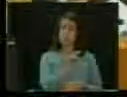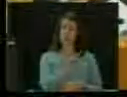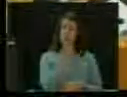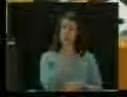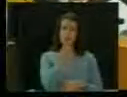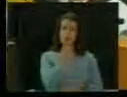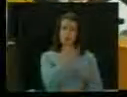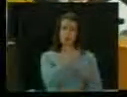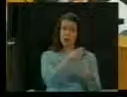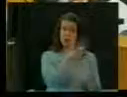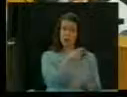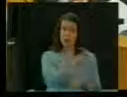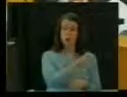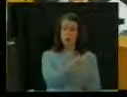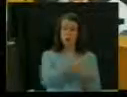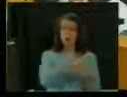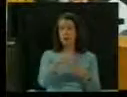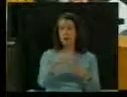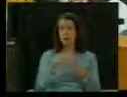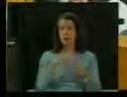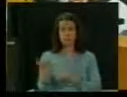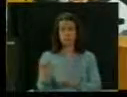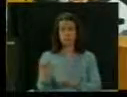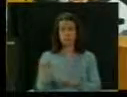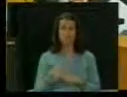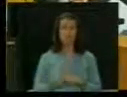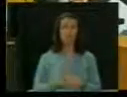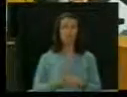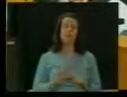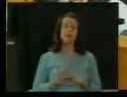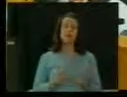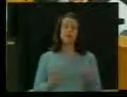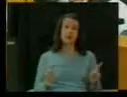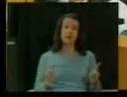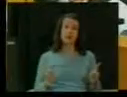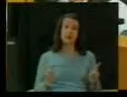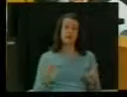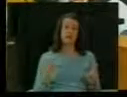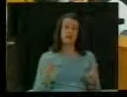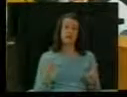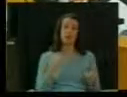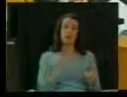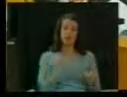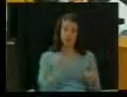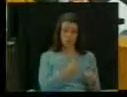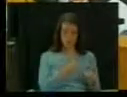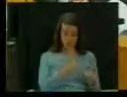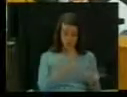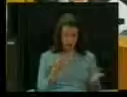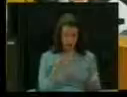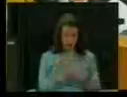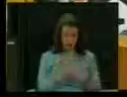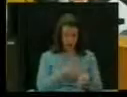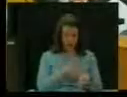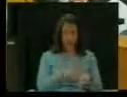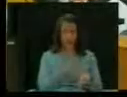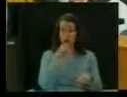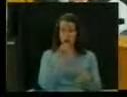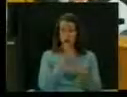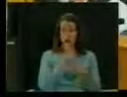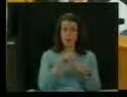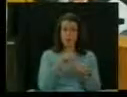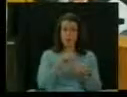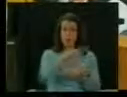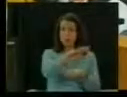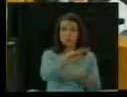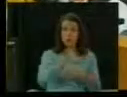Commissioner Pinkston? I feel sorry for Ms. Bone. We're not just on Ms. Bone here. We're including these other people.